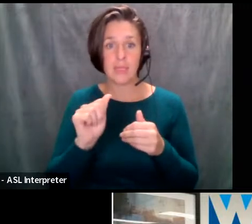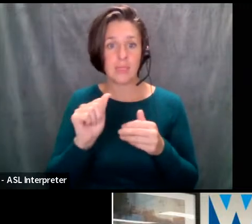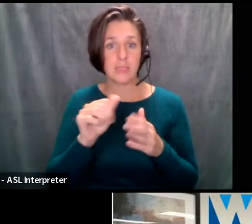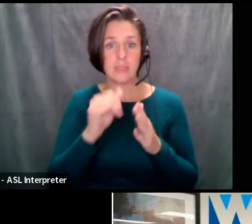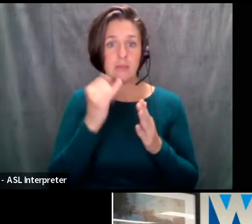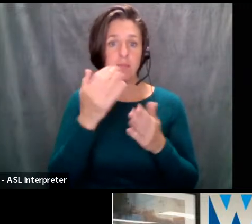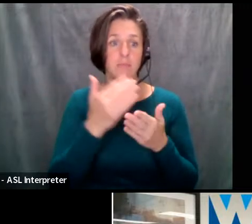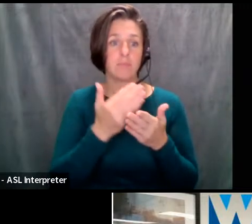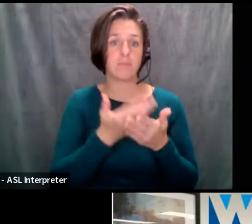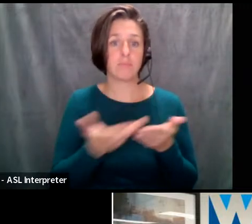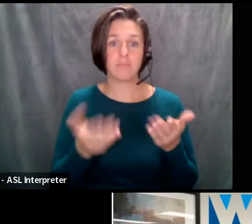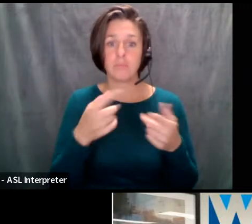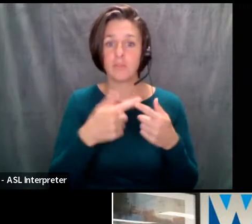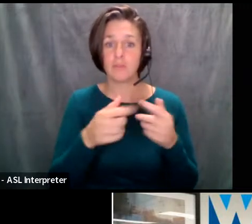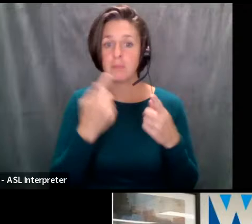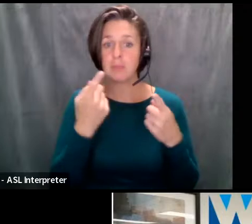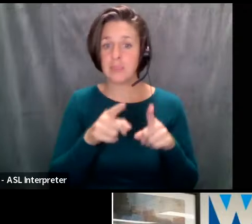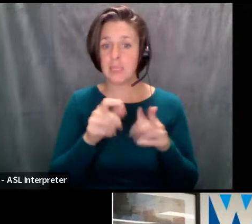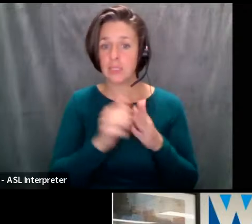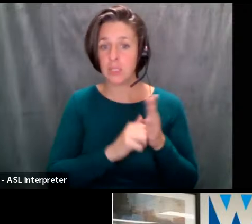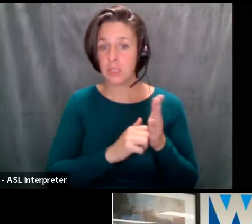Okay.